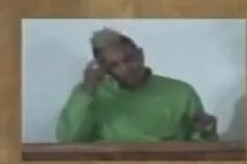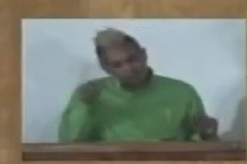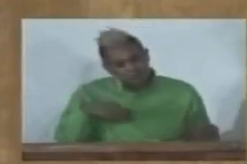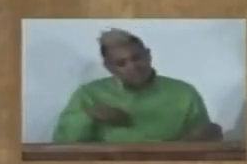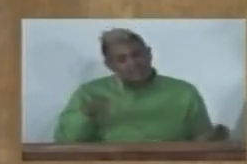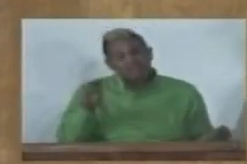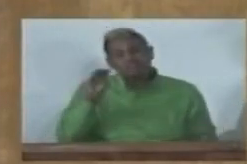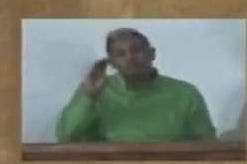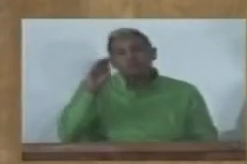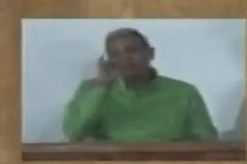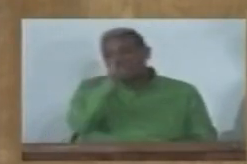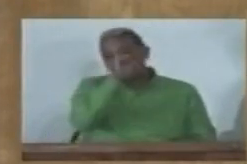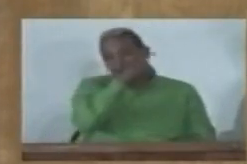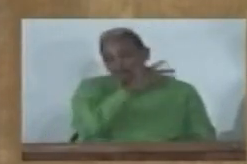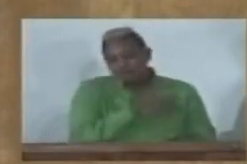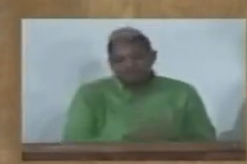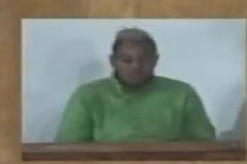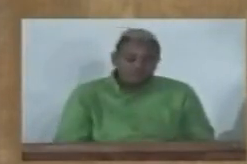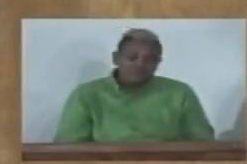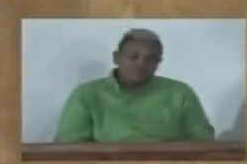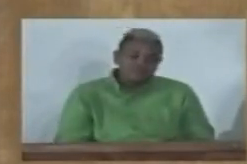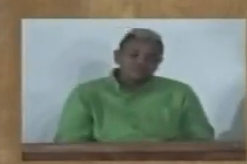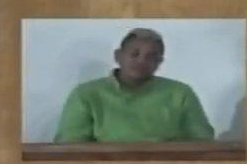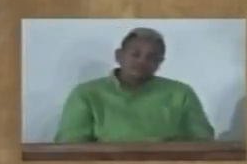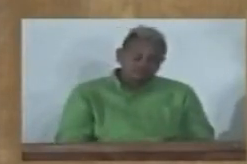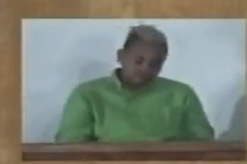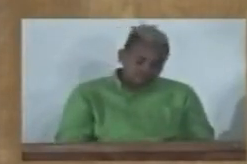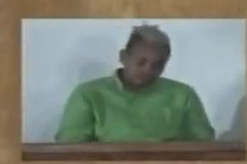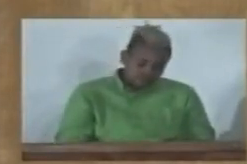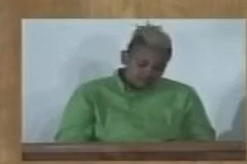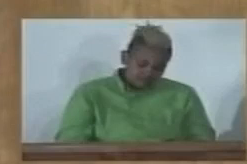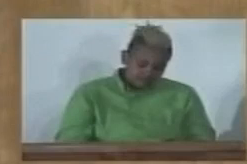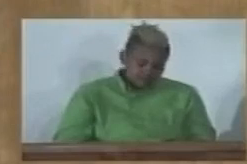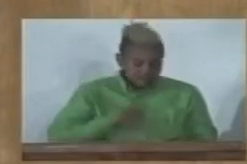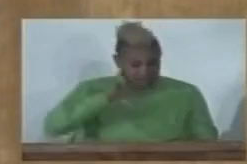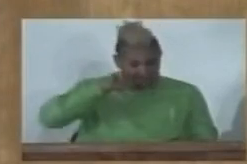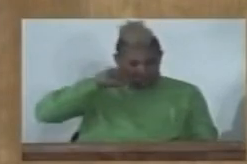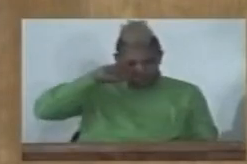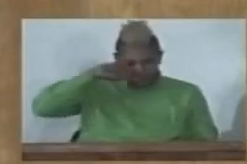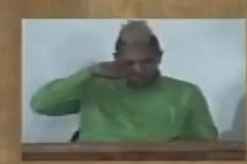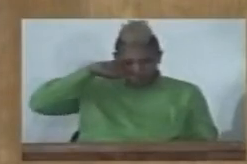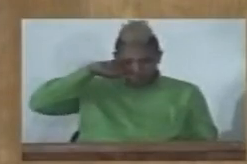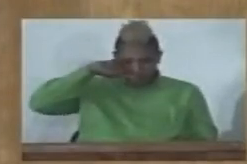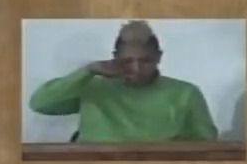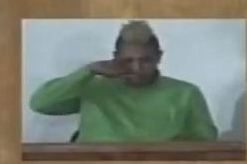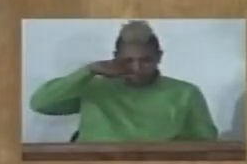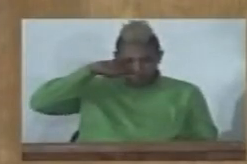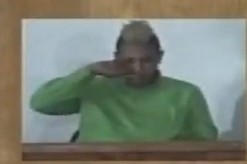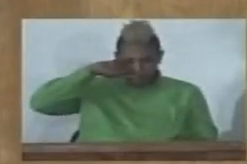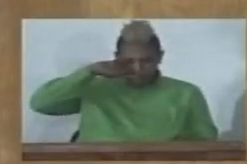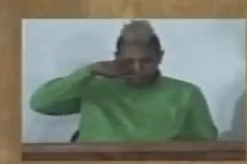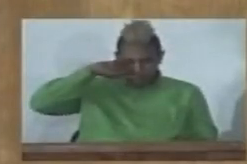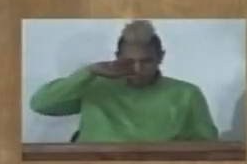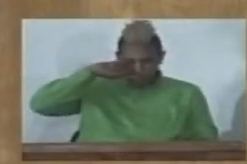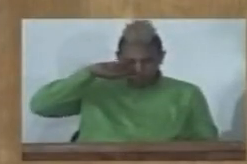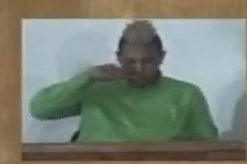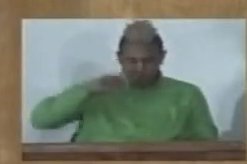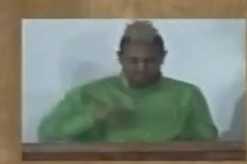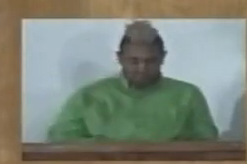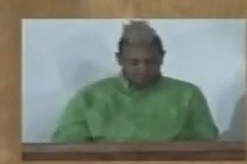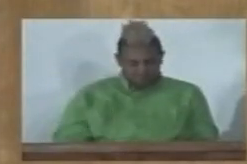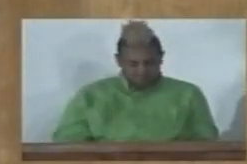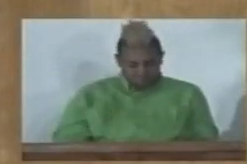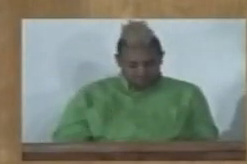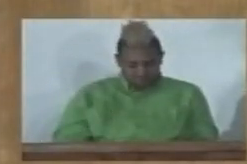Sangster. You're long around, Mr. President, to recall that one leader of